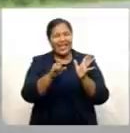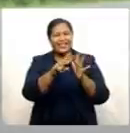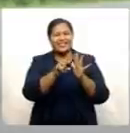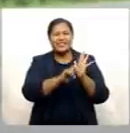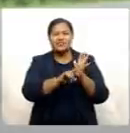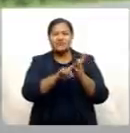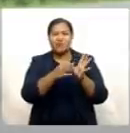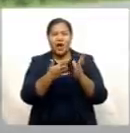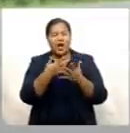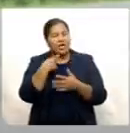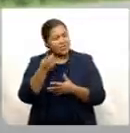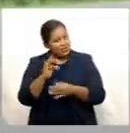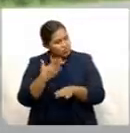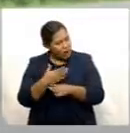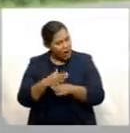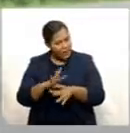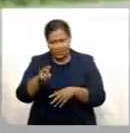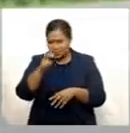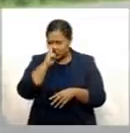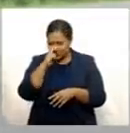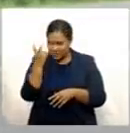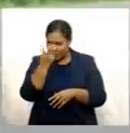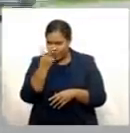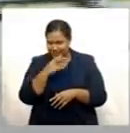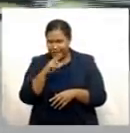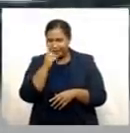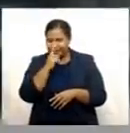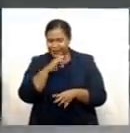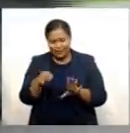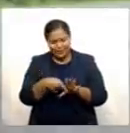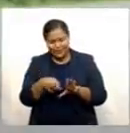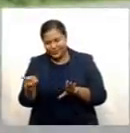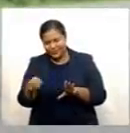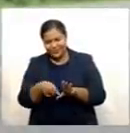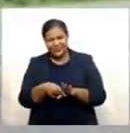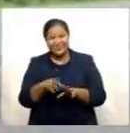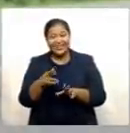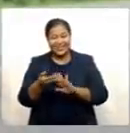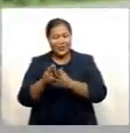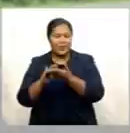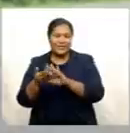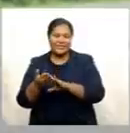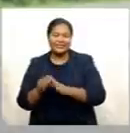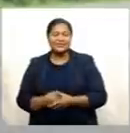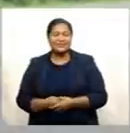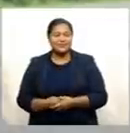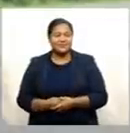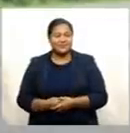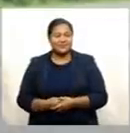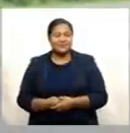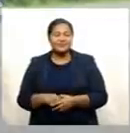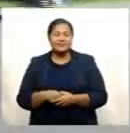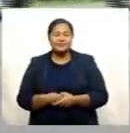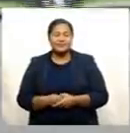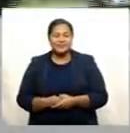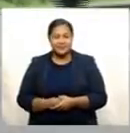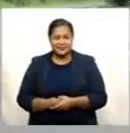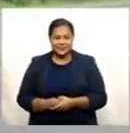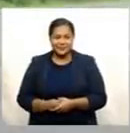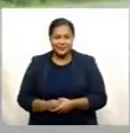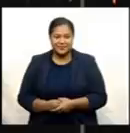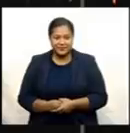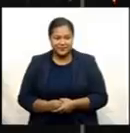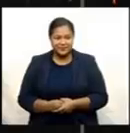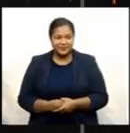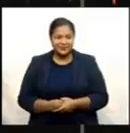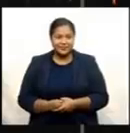no stones unturned and are strictly monitoring the movements of people within their own community. Christiana Uluwai, FBC